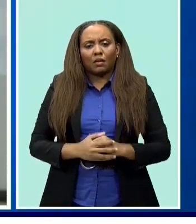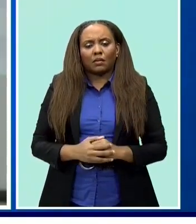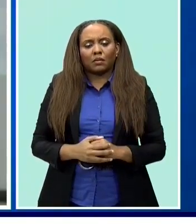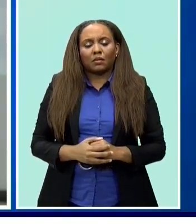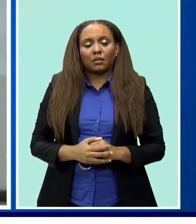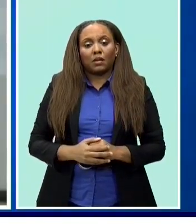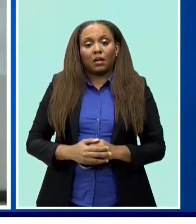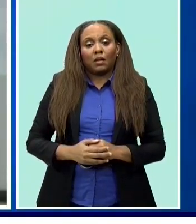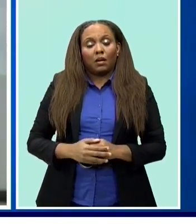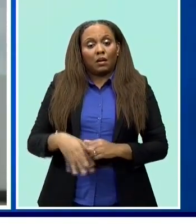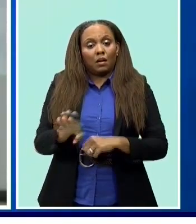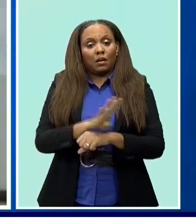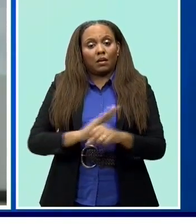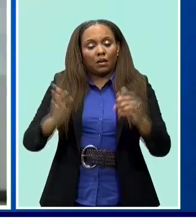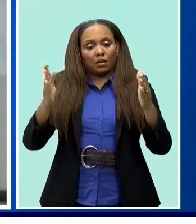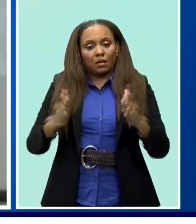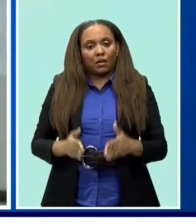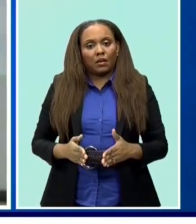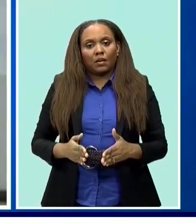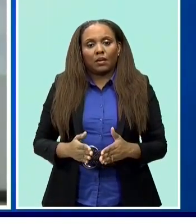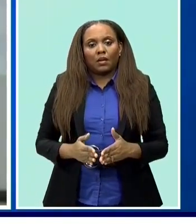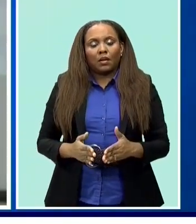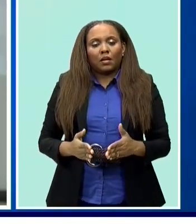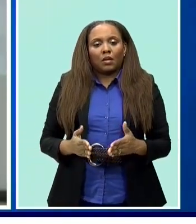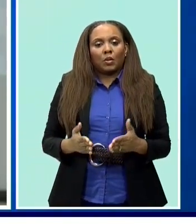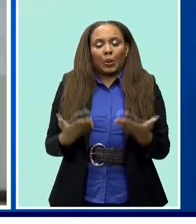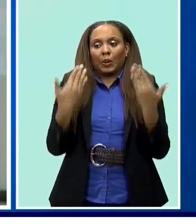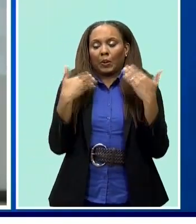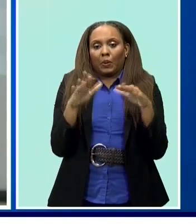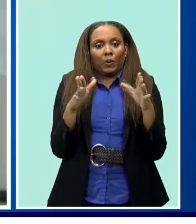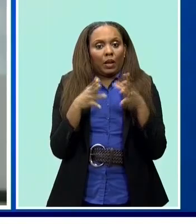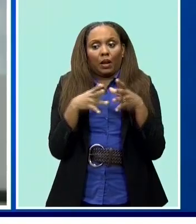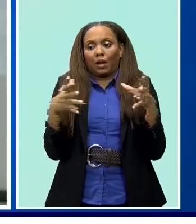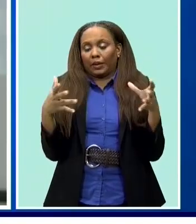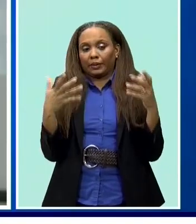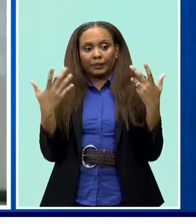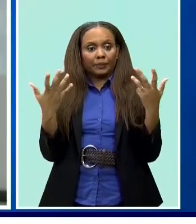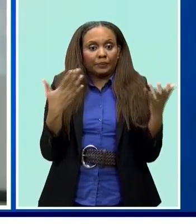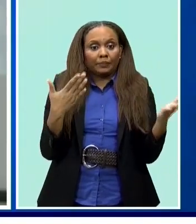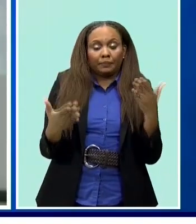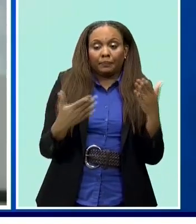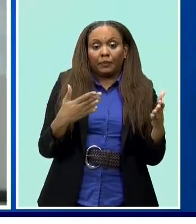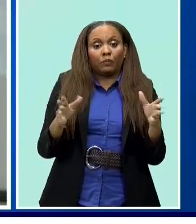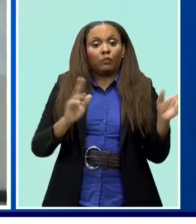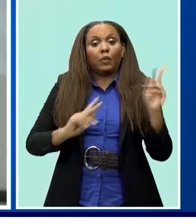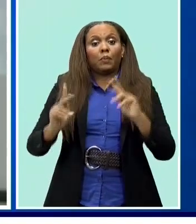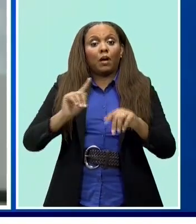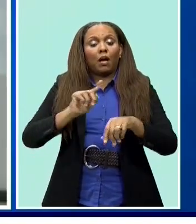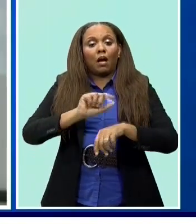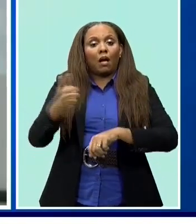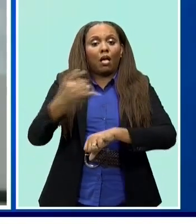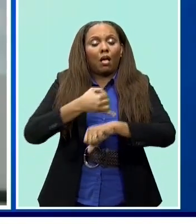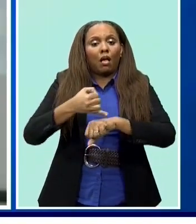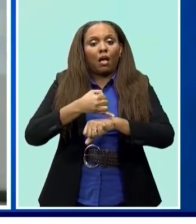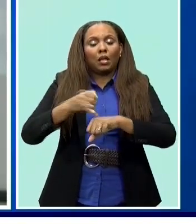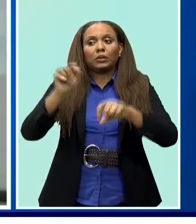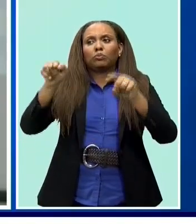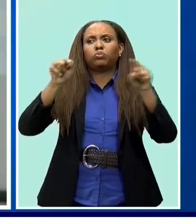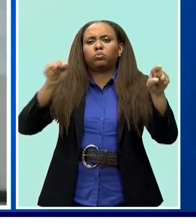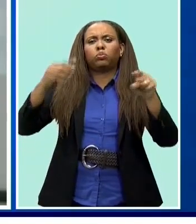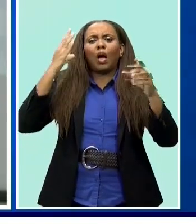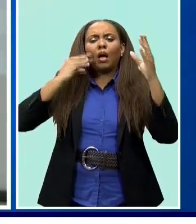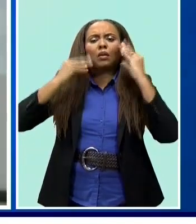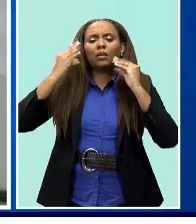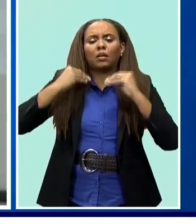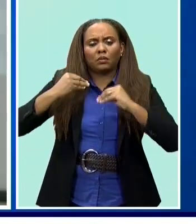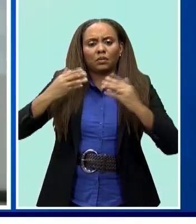country, our people are not exposed in the way maybe that the first responders would have had when they've rendered